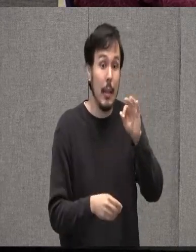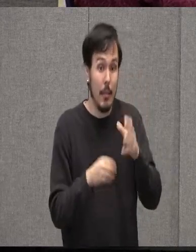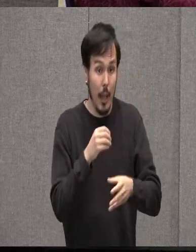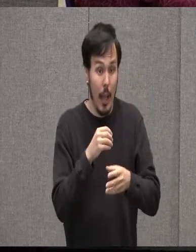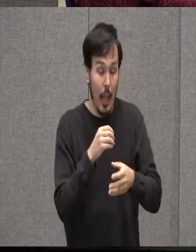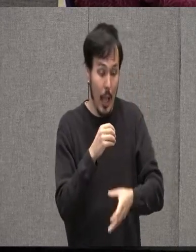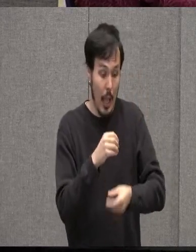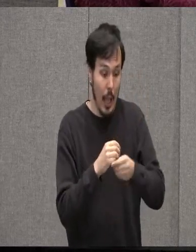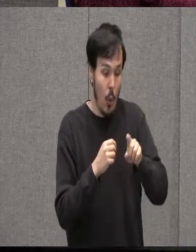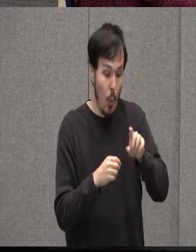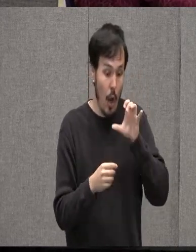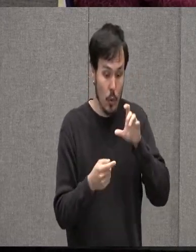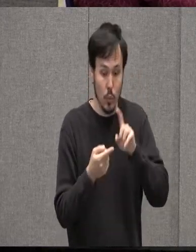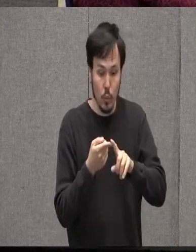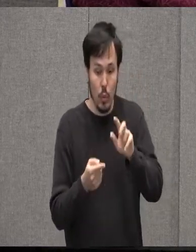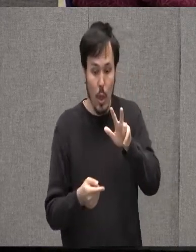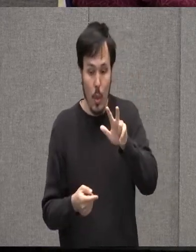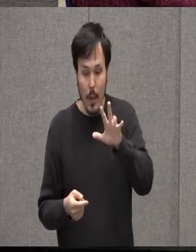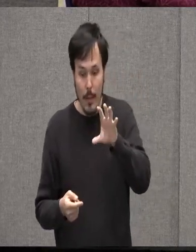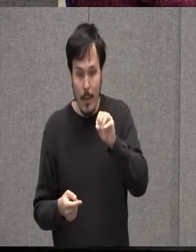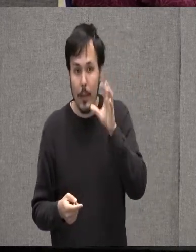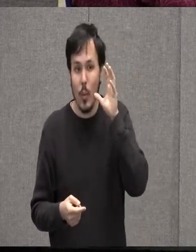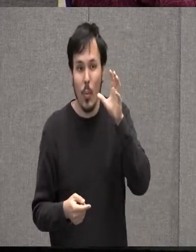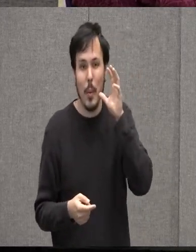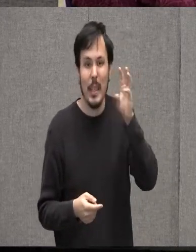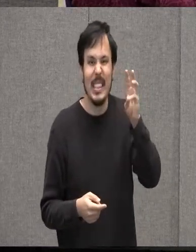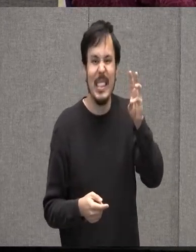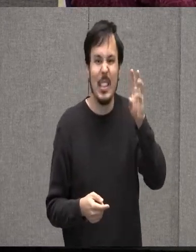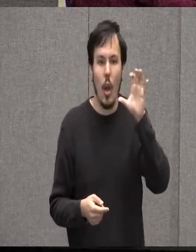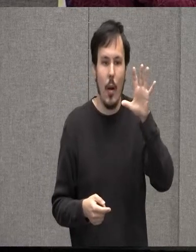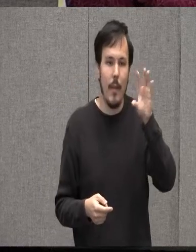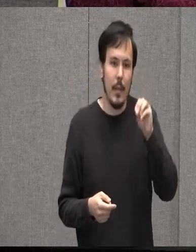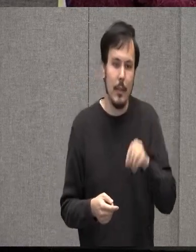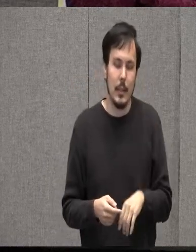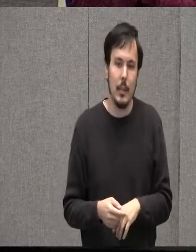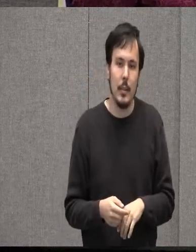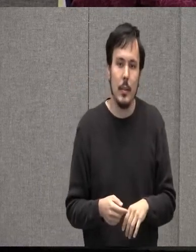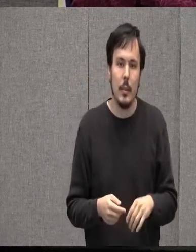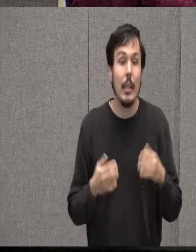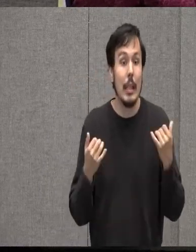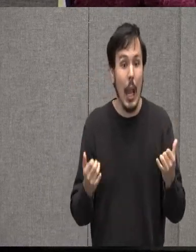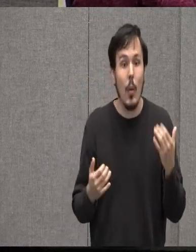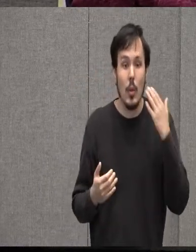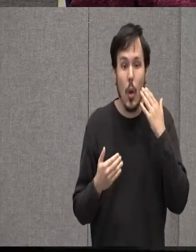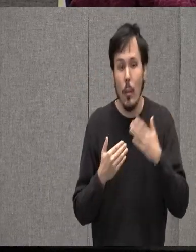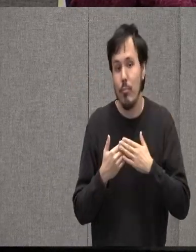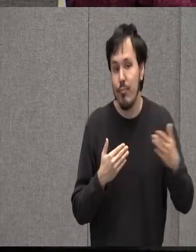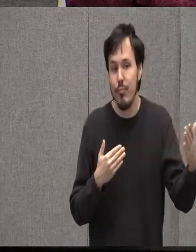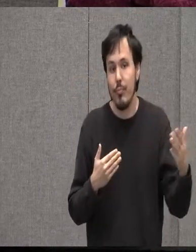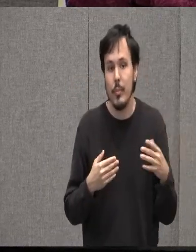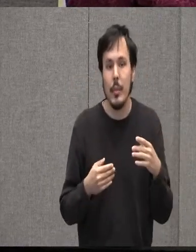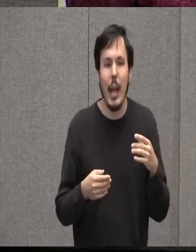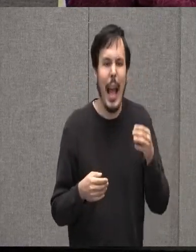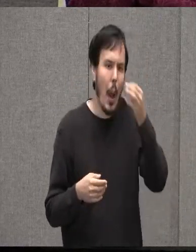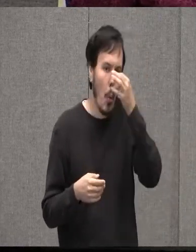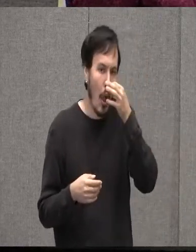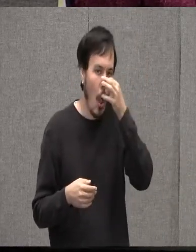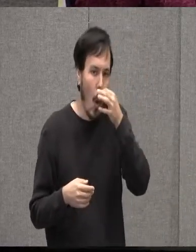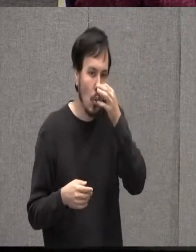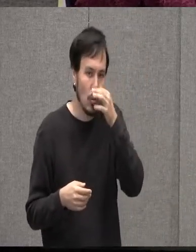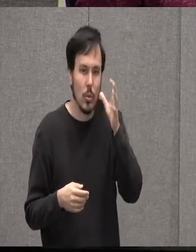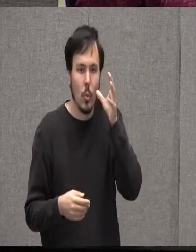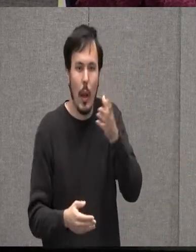350 because, does that make sense? Yes. So instead of having a 0? Yes, that does make sense. Okay. And we can keep track. So I have